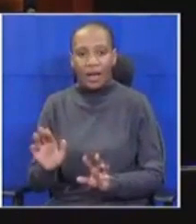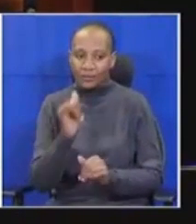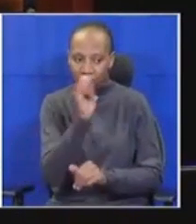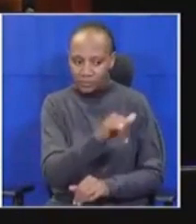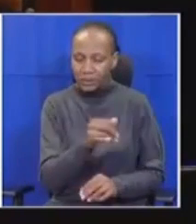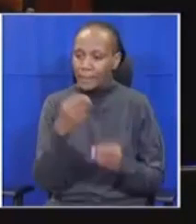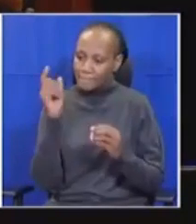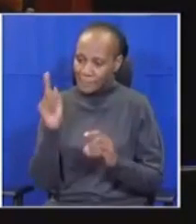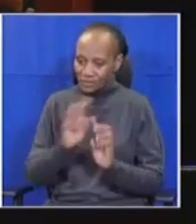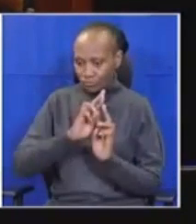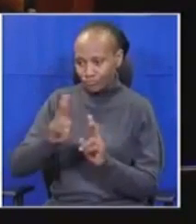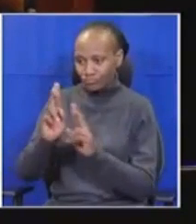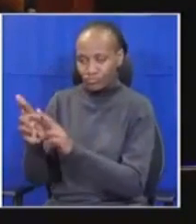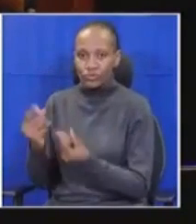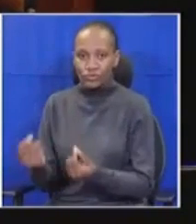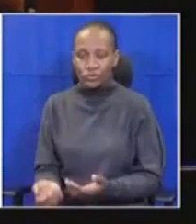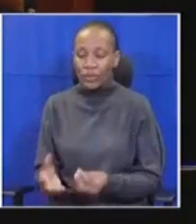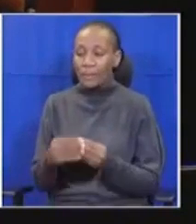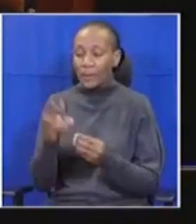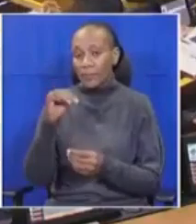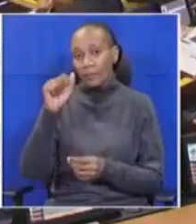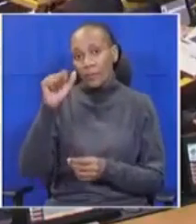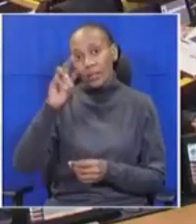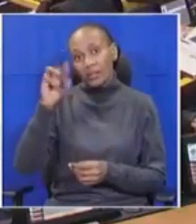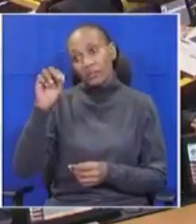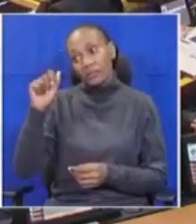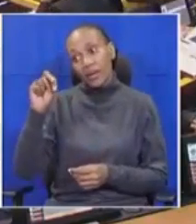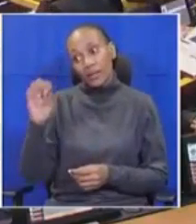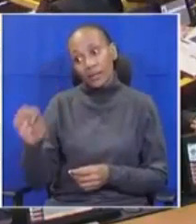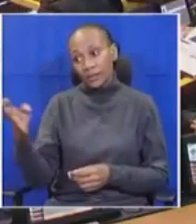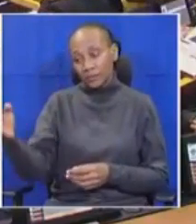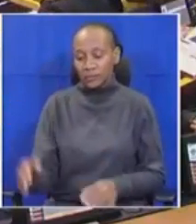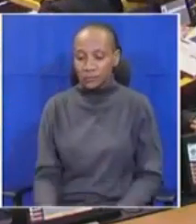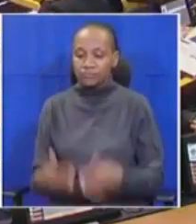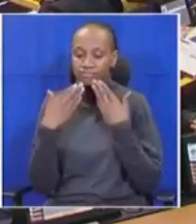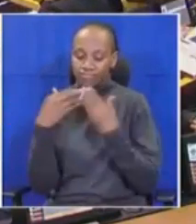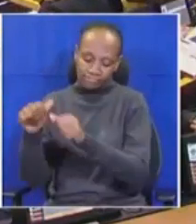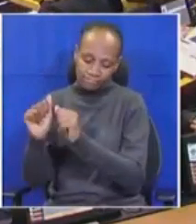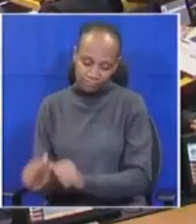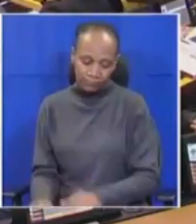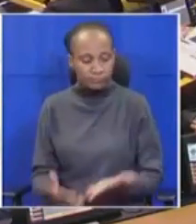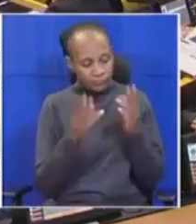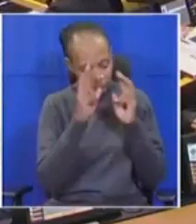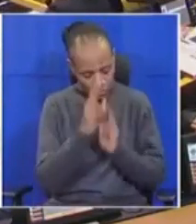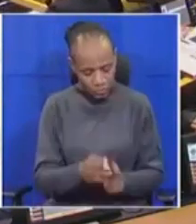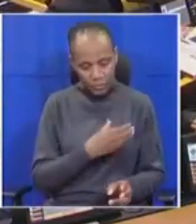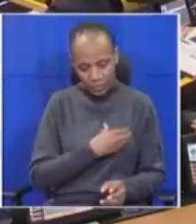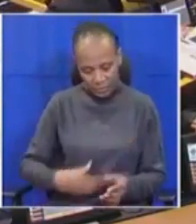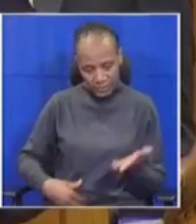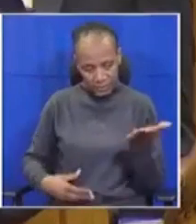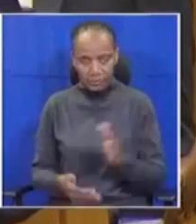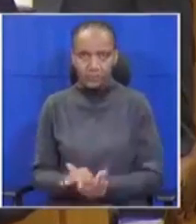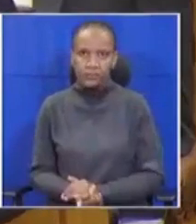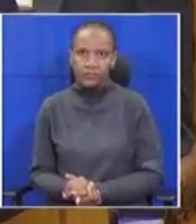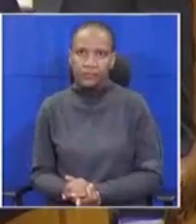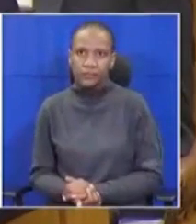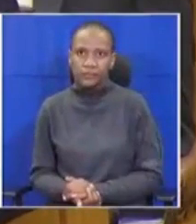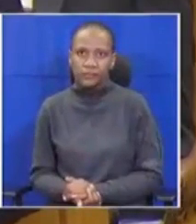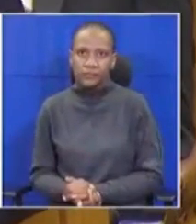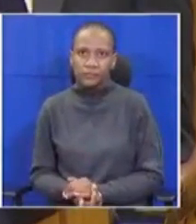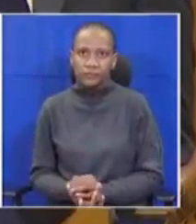Honourable Maimane. Thank you, House Chairperson. Honourable President, I think I